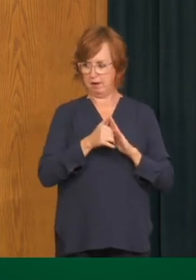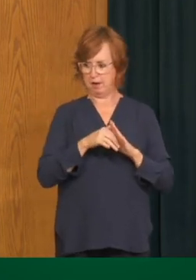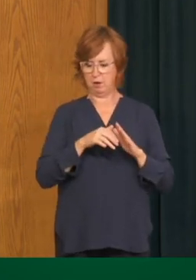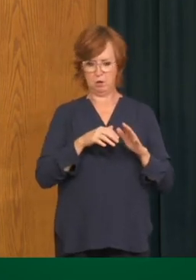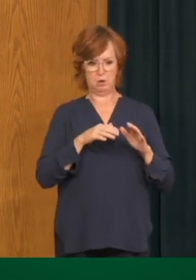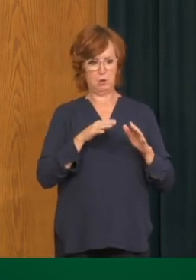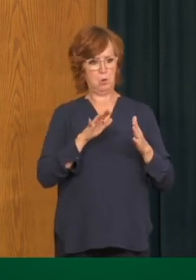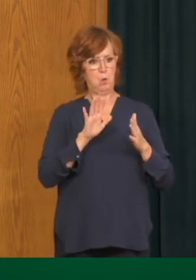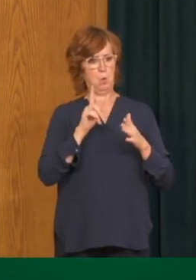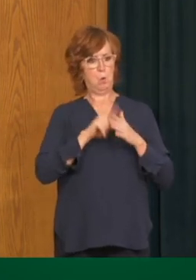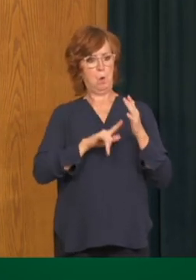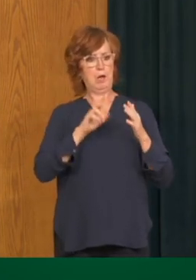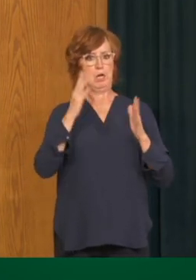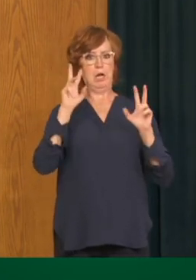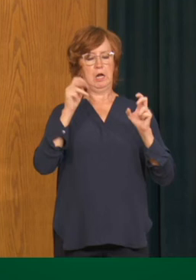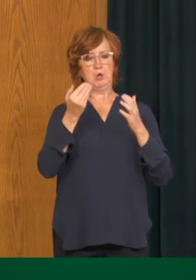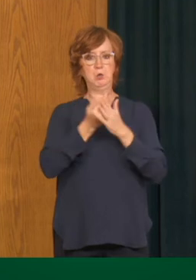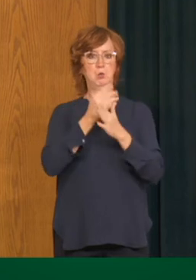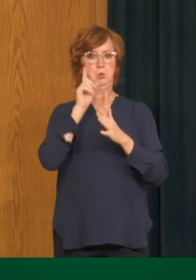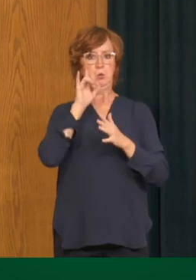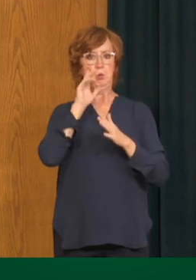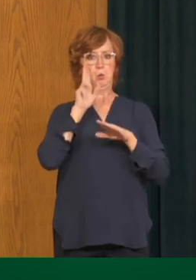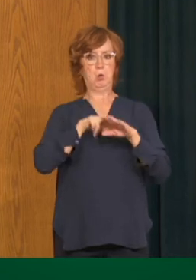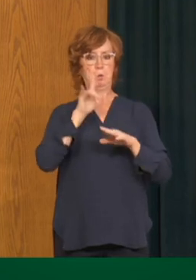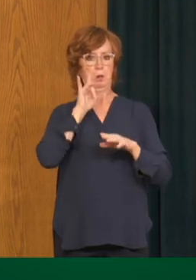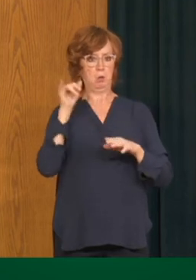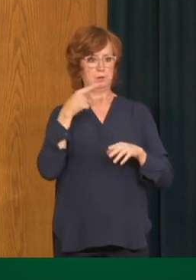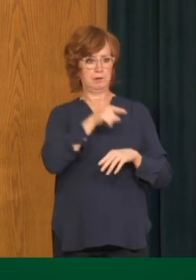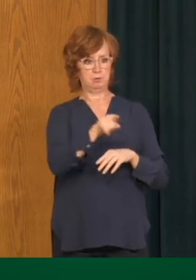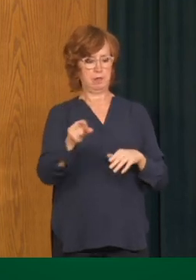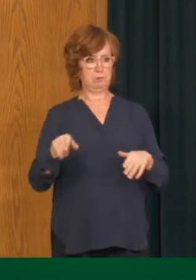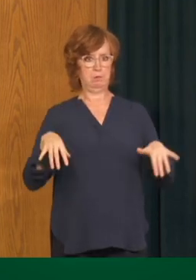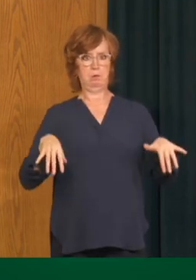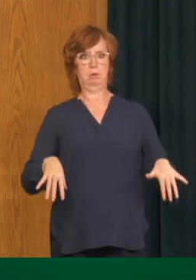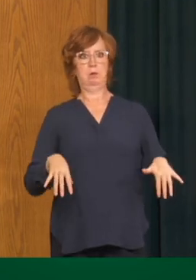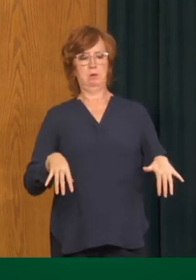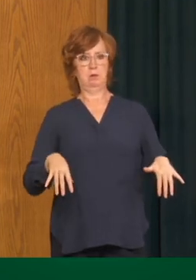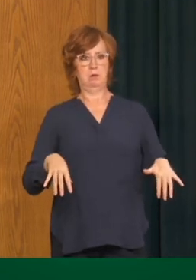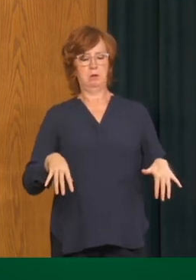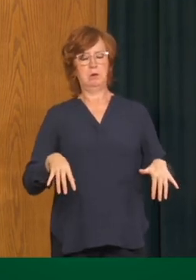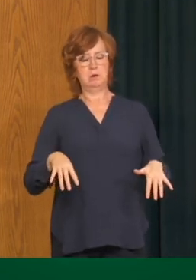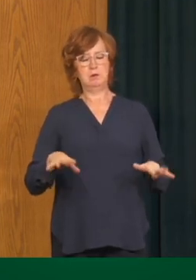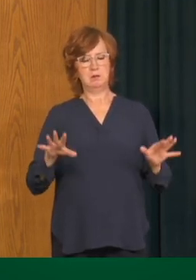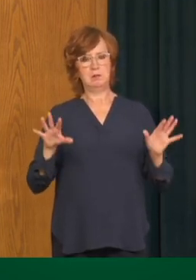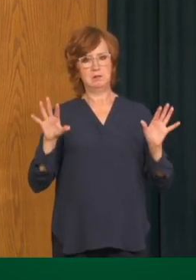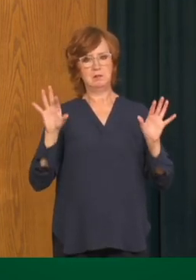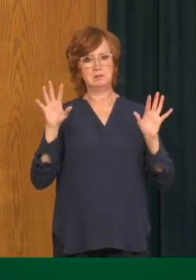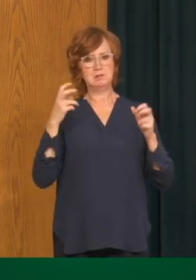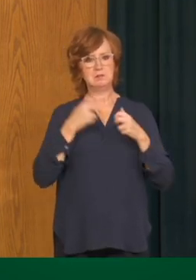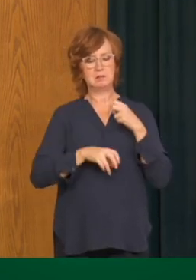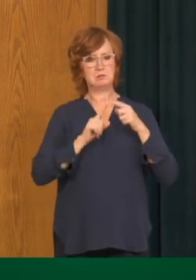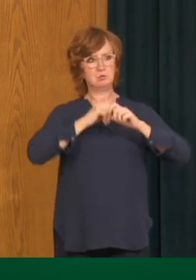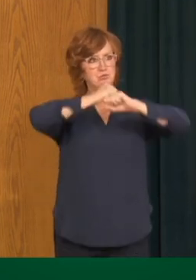spent on visualizing that. And that is important. So a school